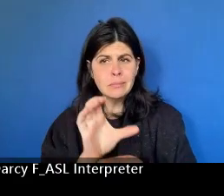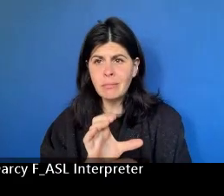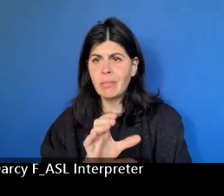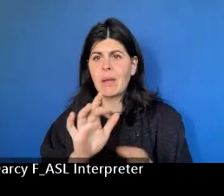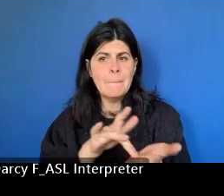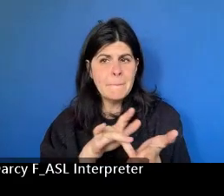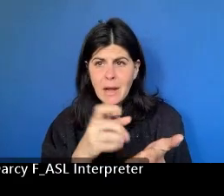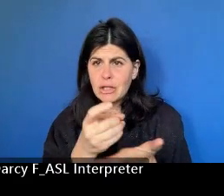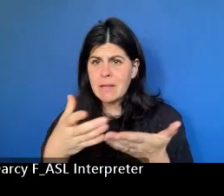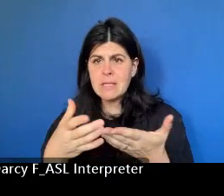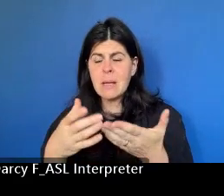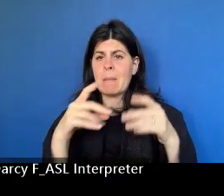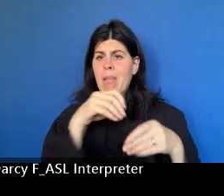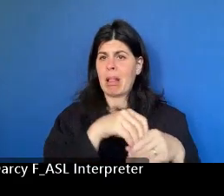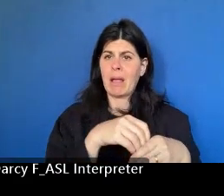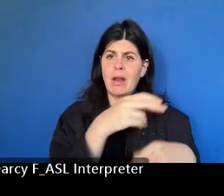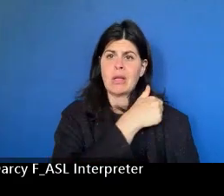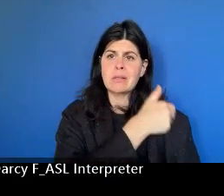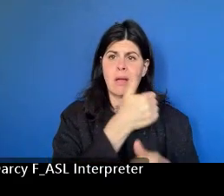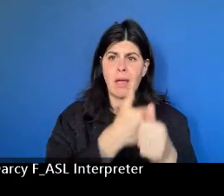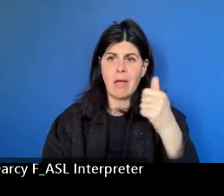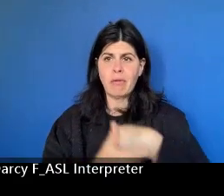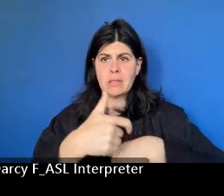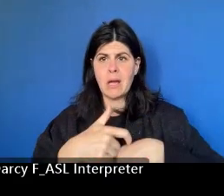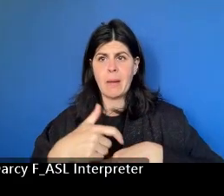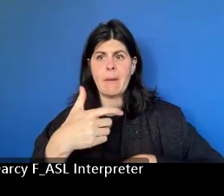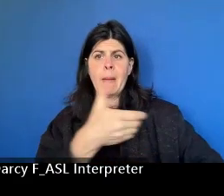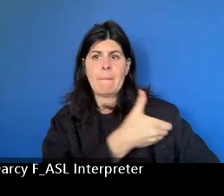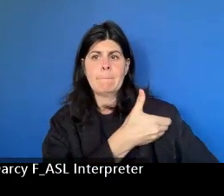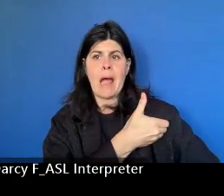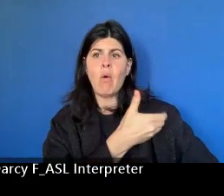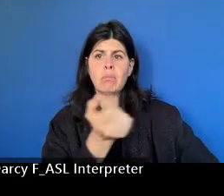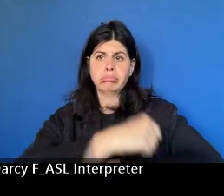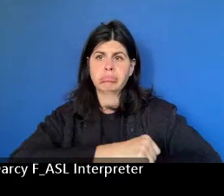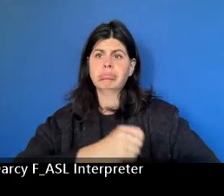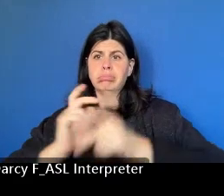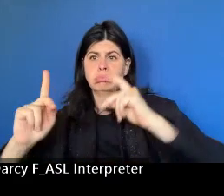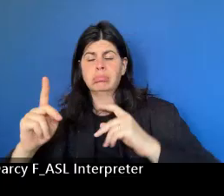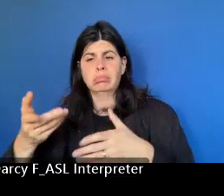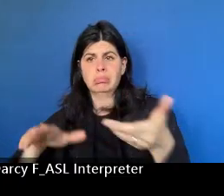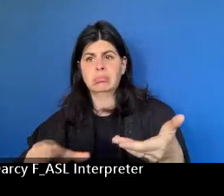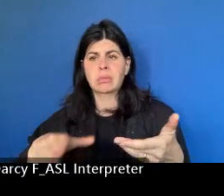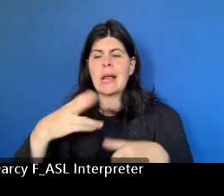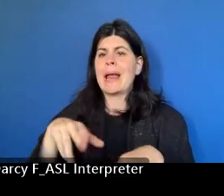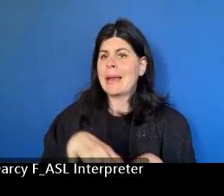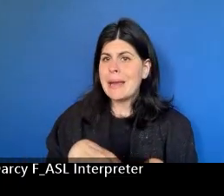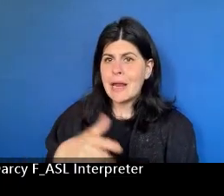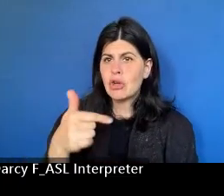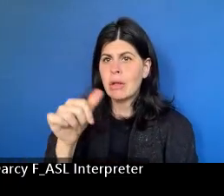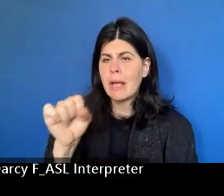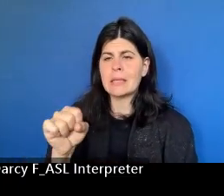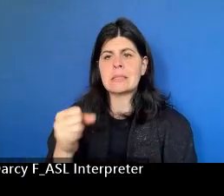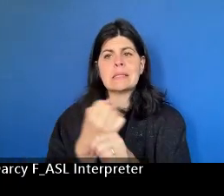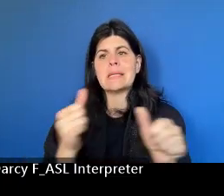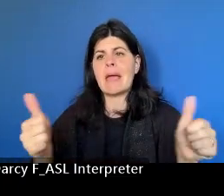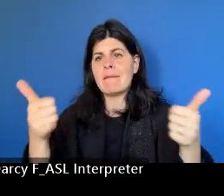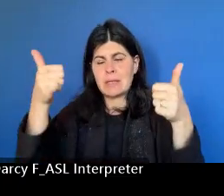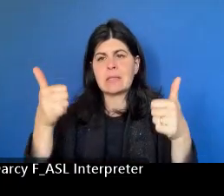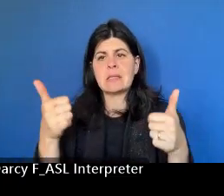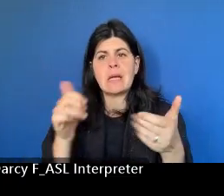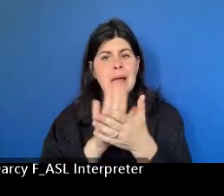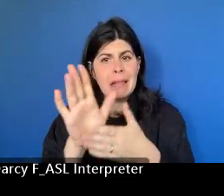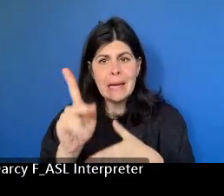people in hospitals, every time the power goes out, people die. Natural gas is one of the safest and cleanest for the people and environments and